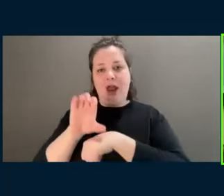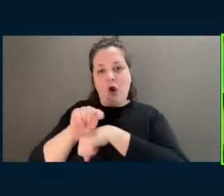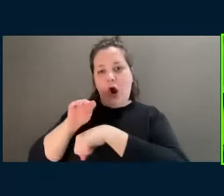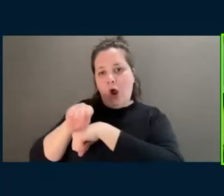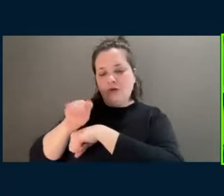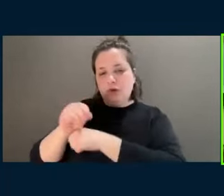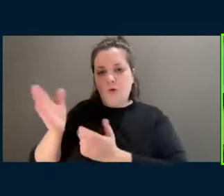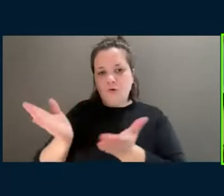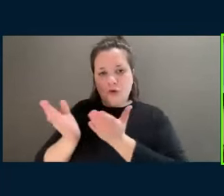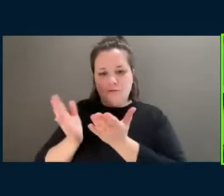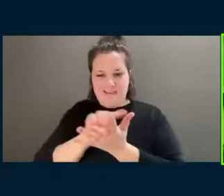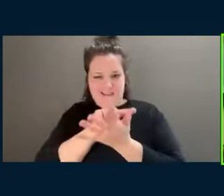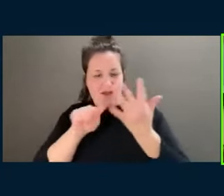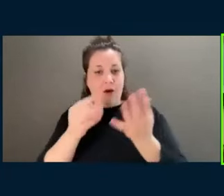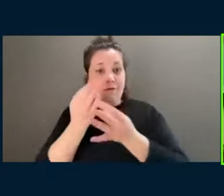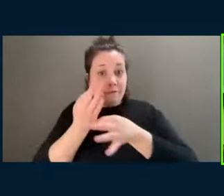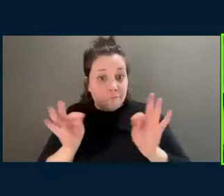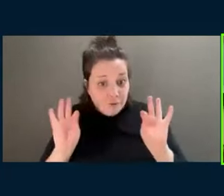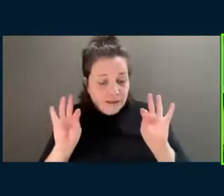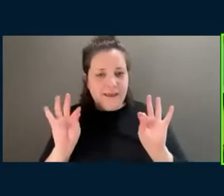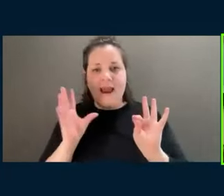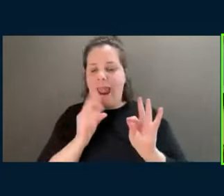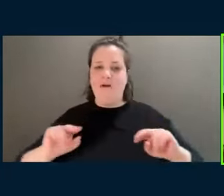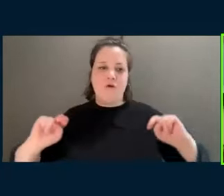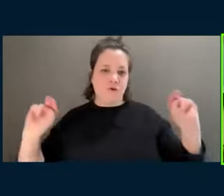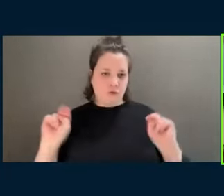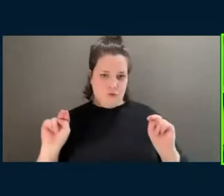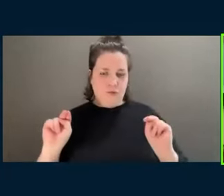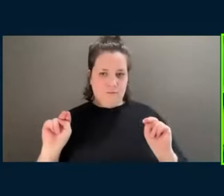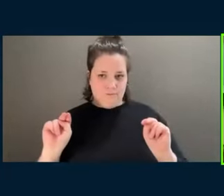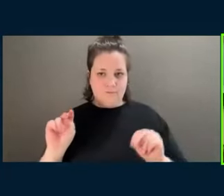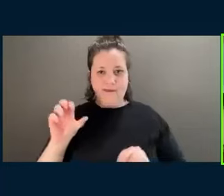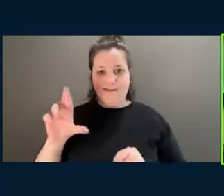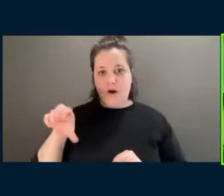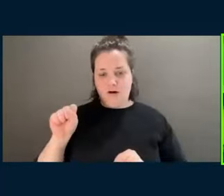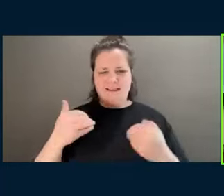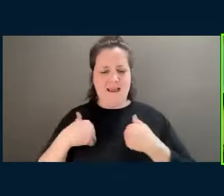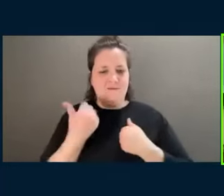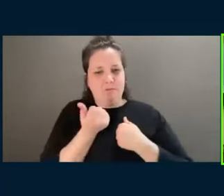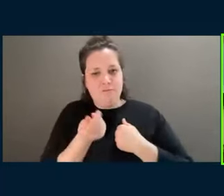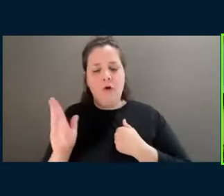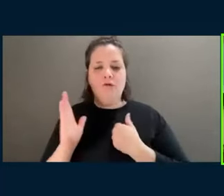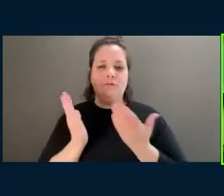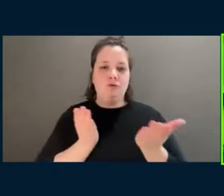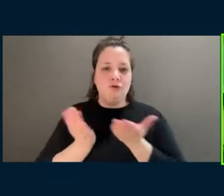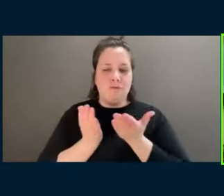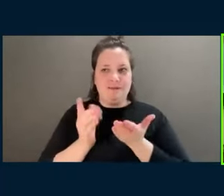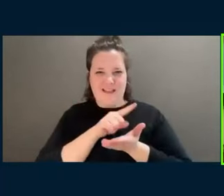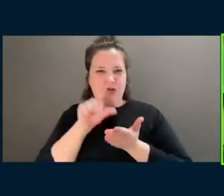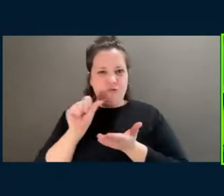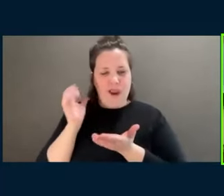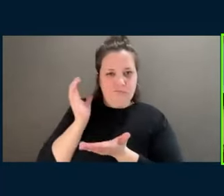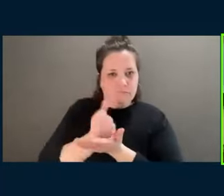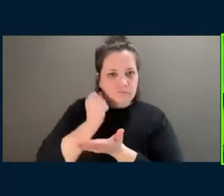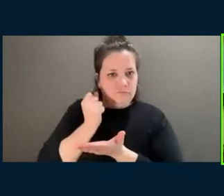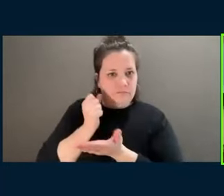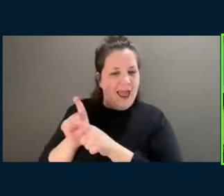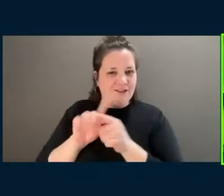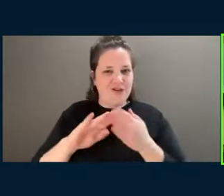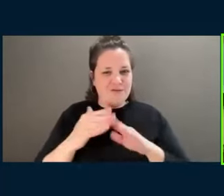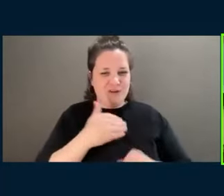does so in an impartial manner. CRS has several services that communities can take advantage of. One of the most frequently